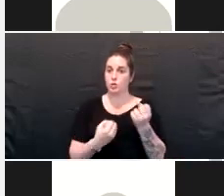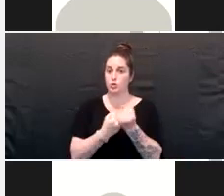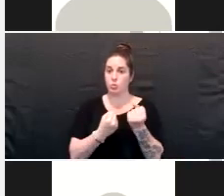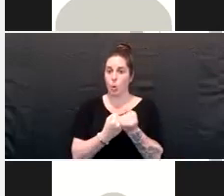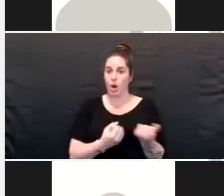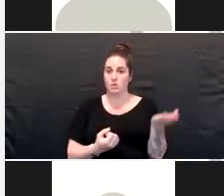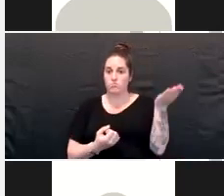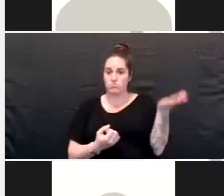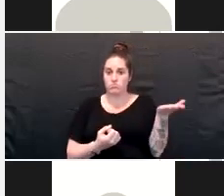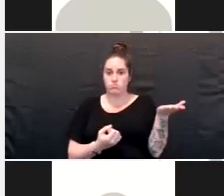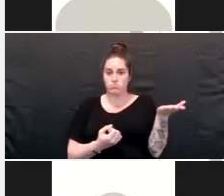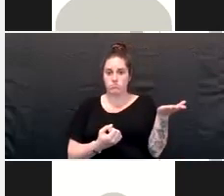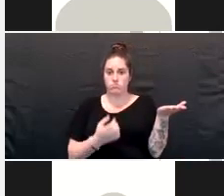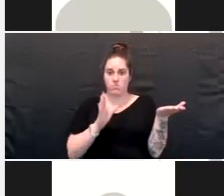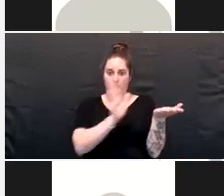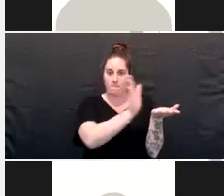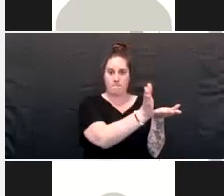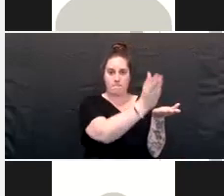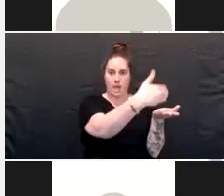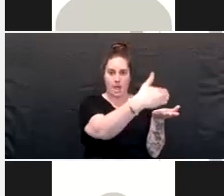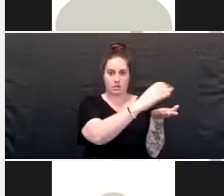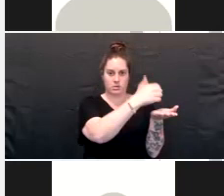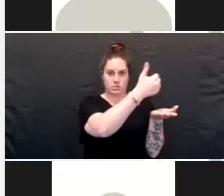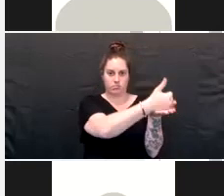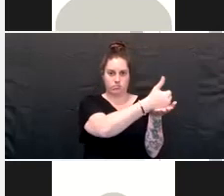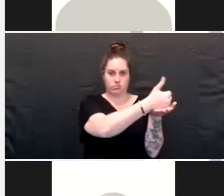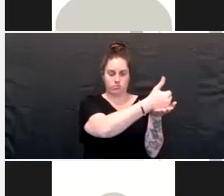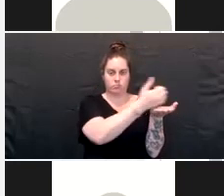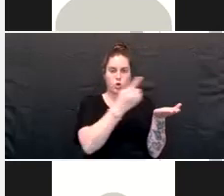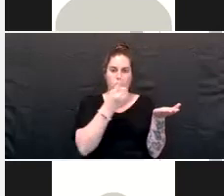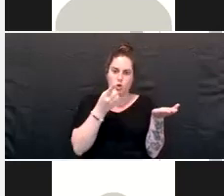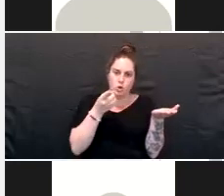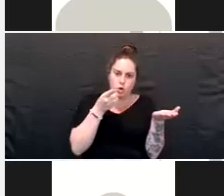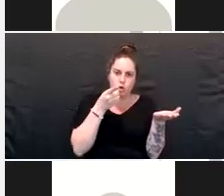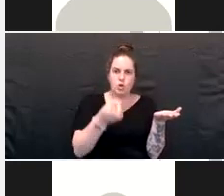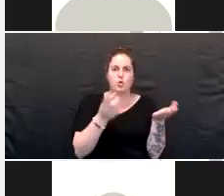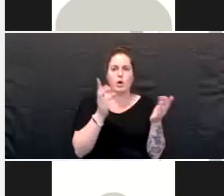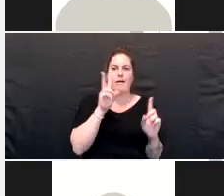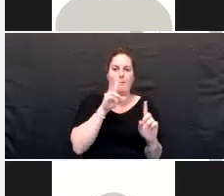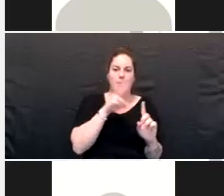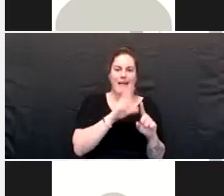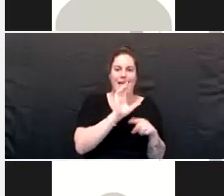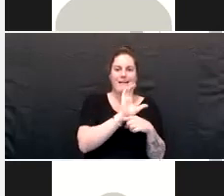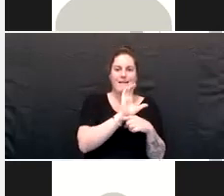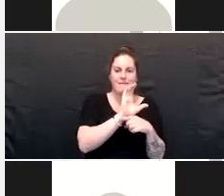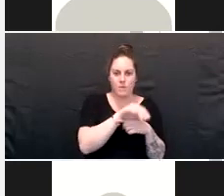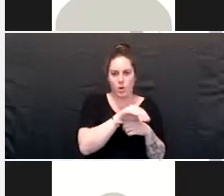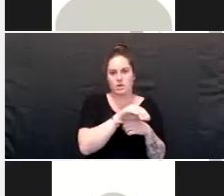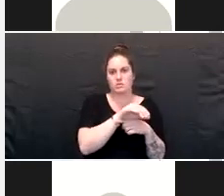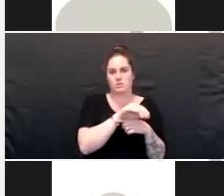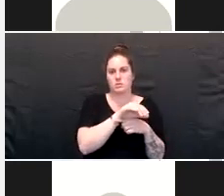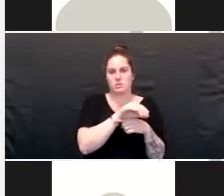object, you are applying a force against the object's weight. So the force that you